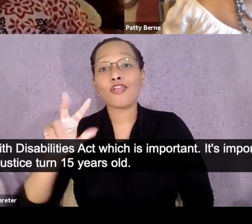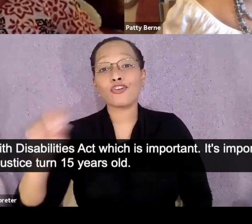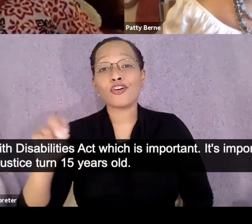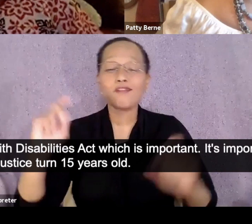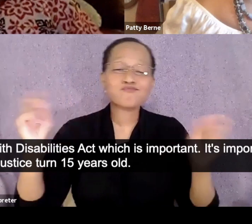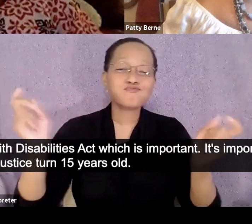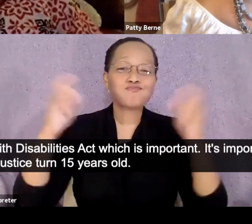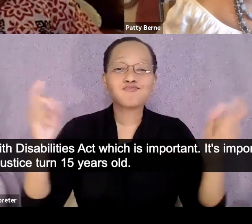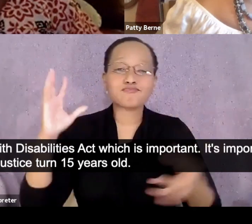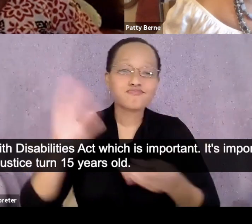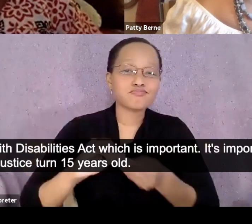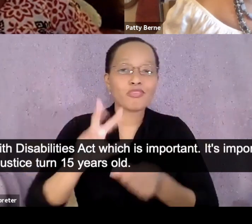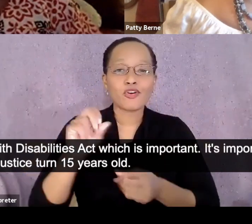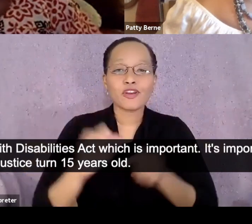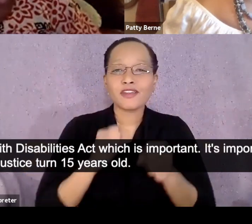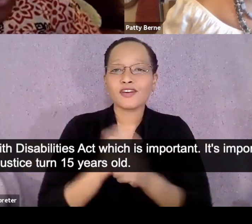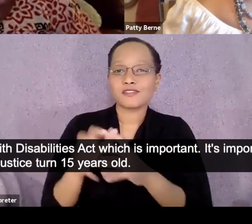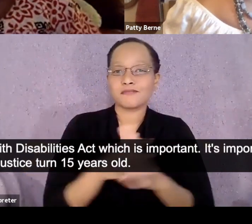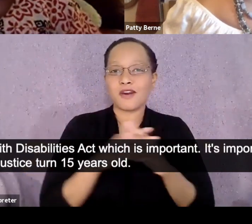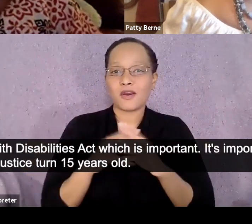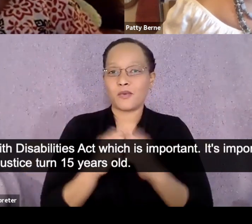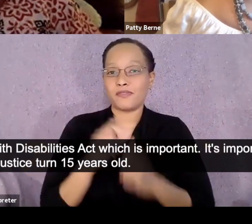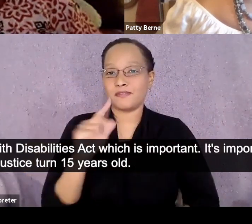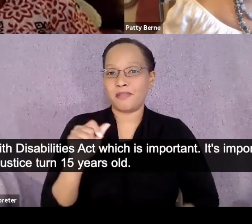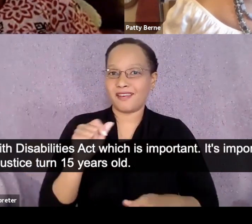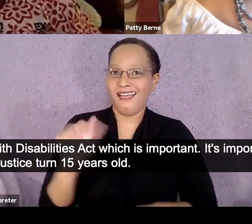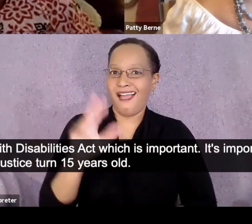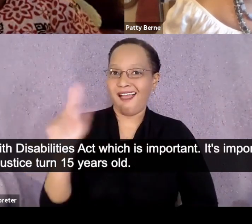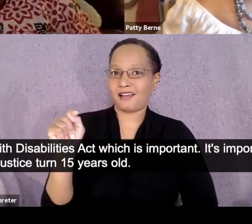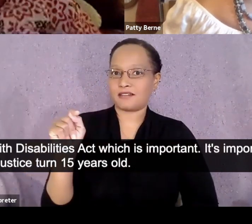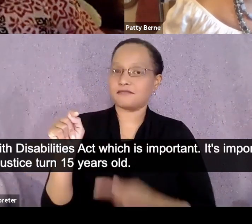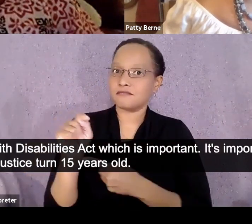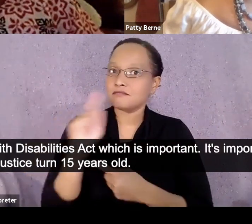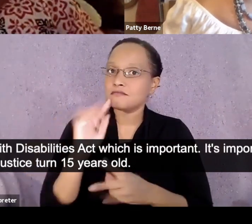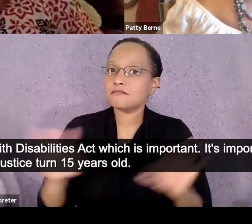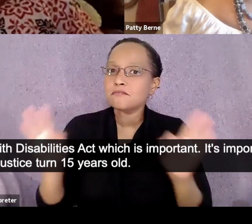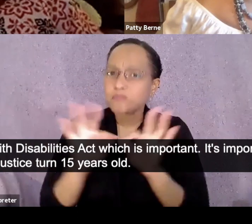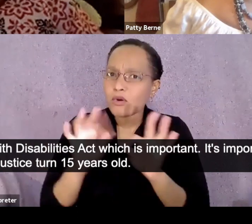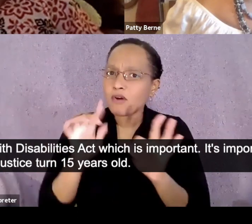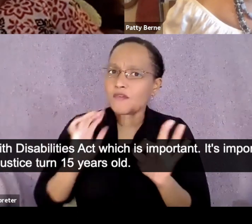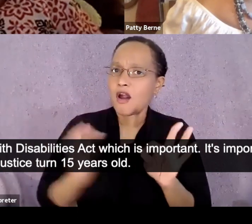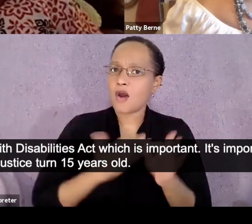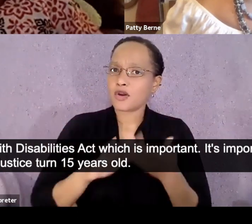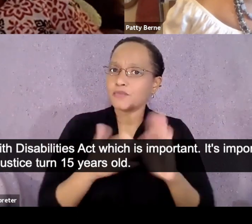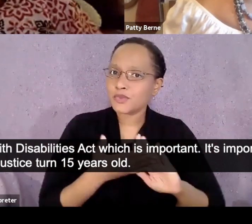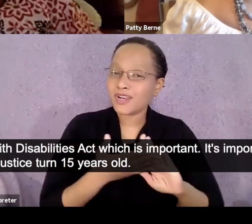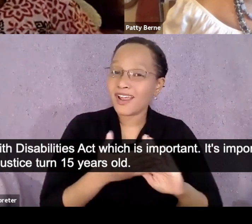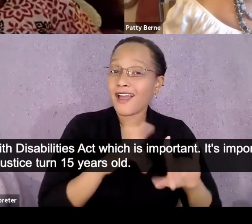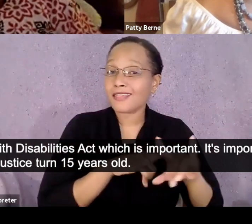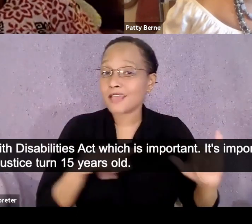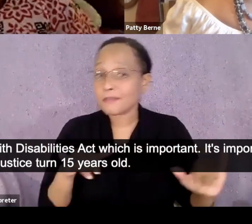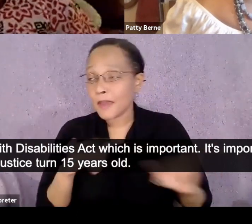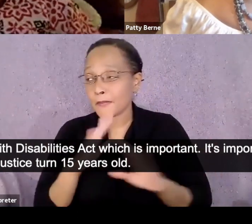the Americans with Disabilities Act, which is important. It's important for our community. But kind of quietly, we also